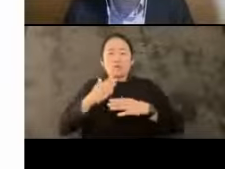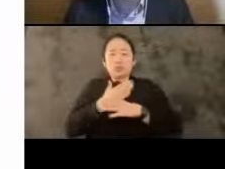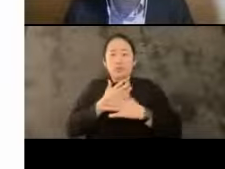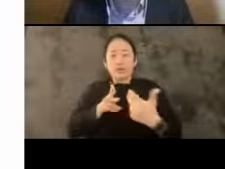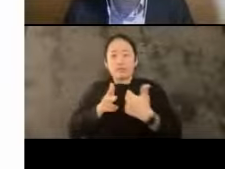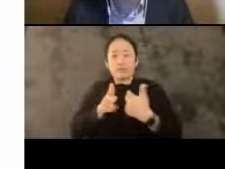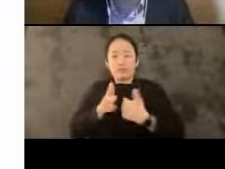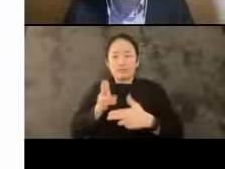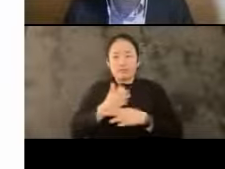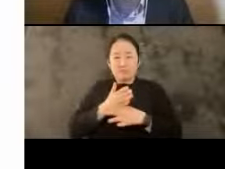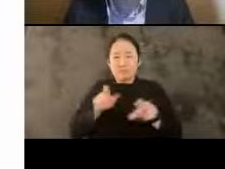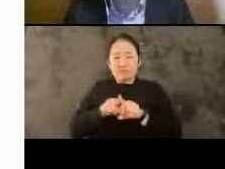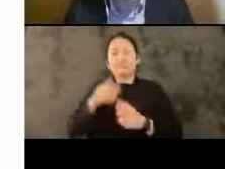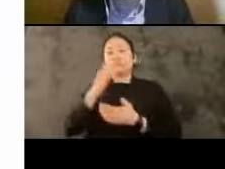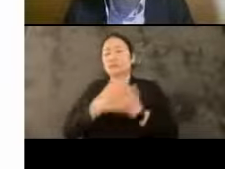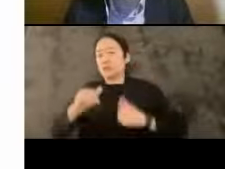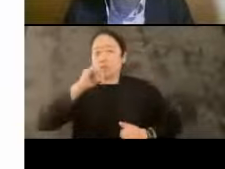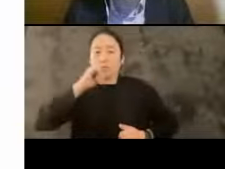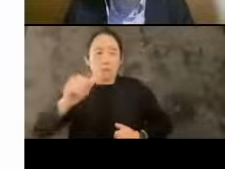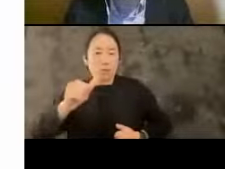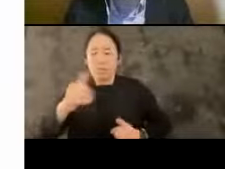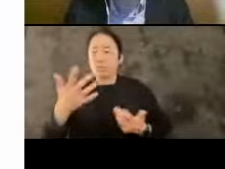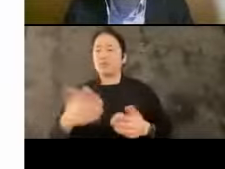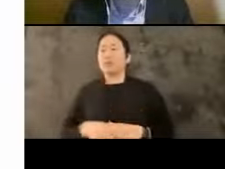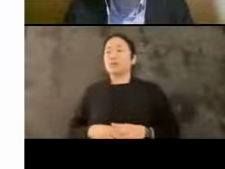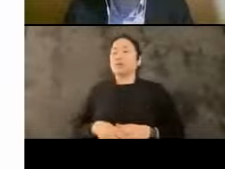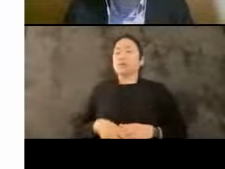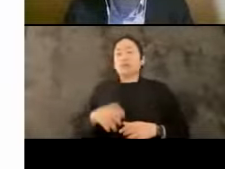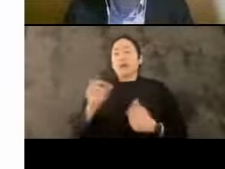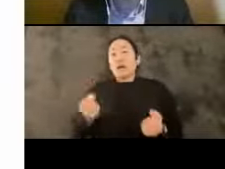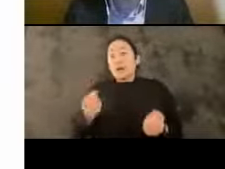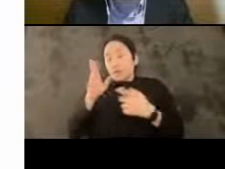27 vehicles would be required to run the service. So